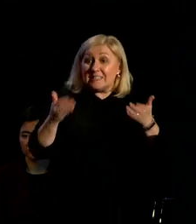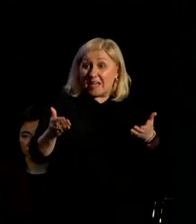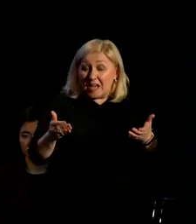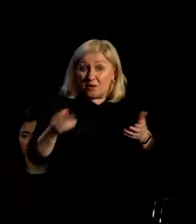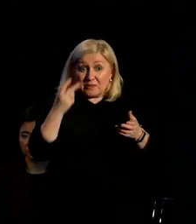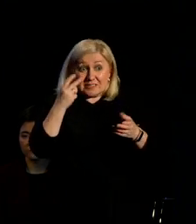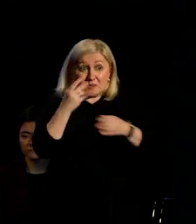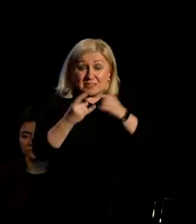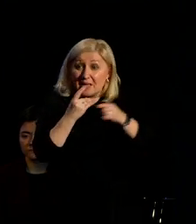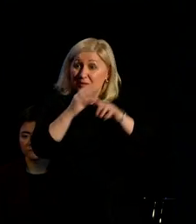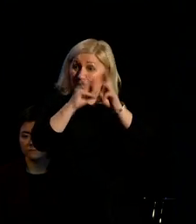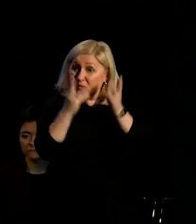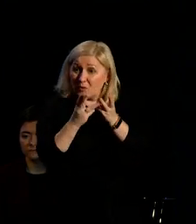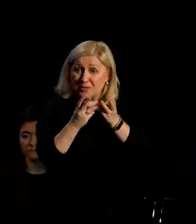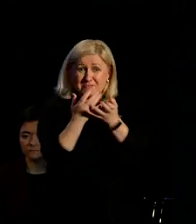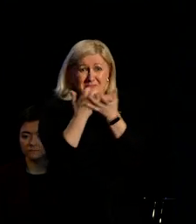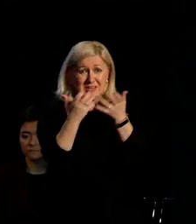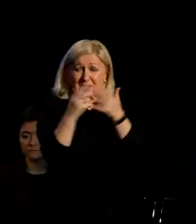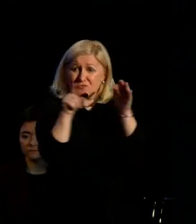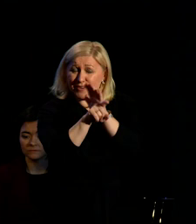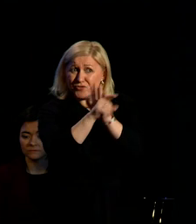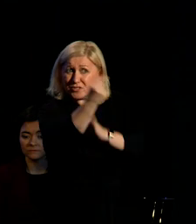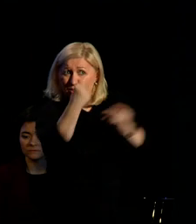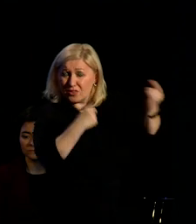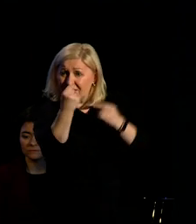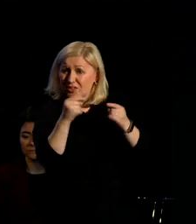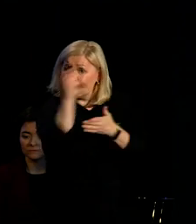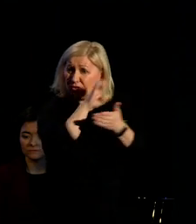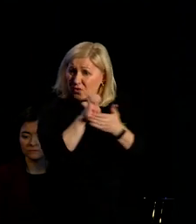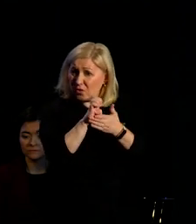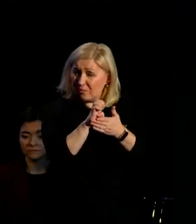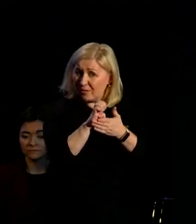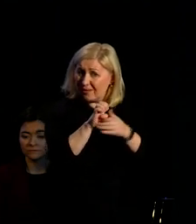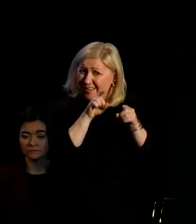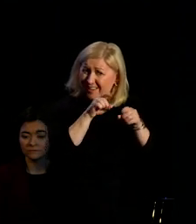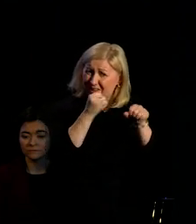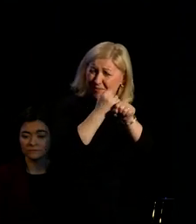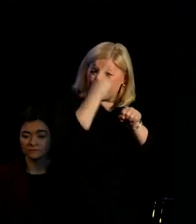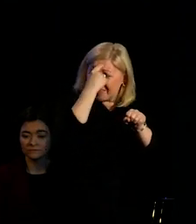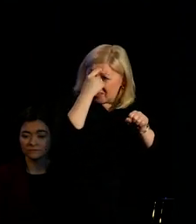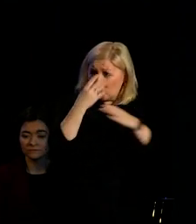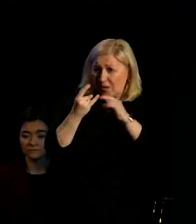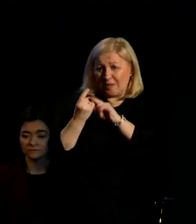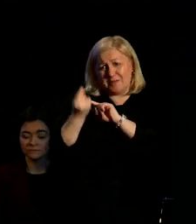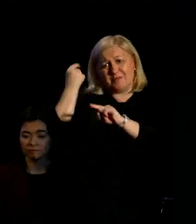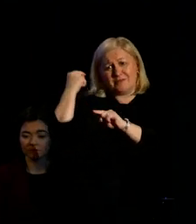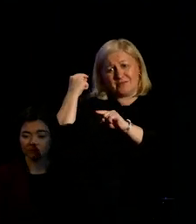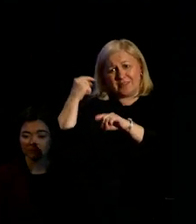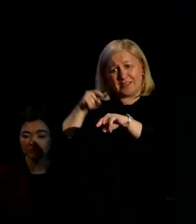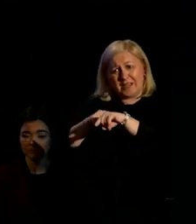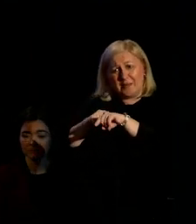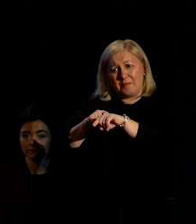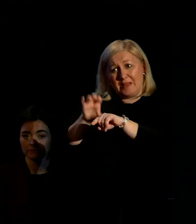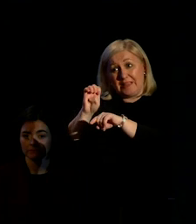of refugees requesting asylum in Europe, we are reminded of similar discussions that took place at the